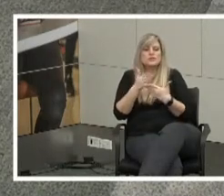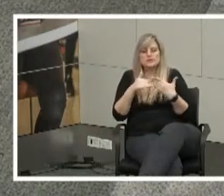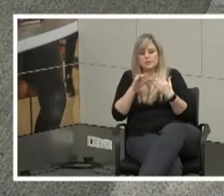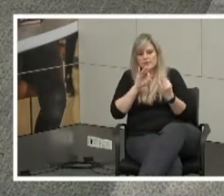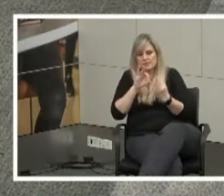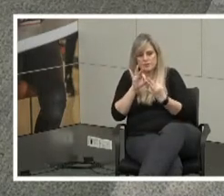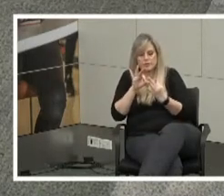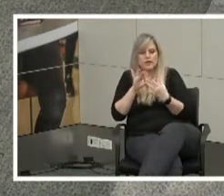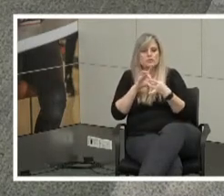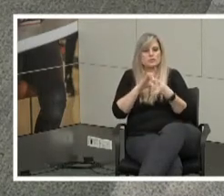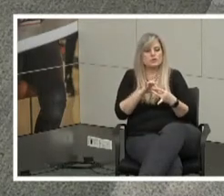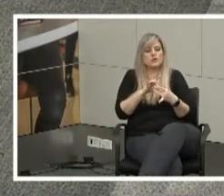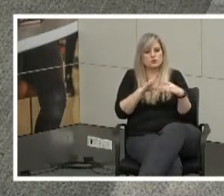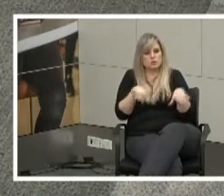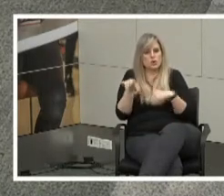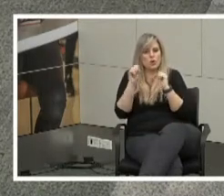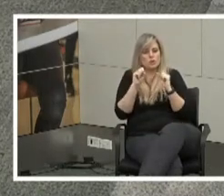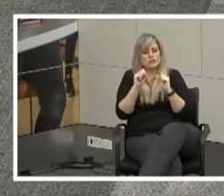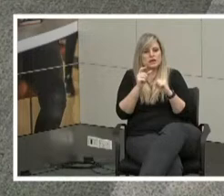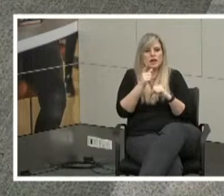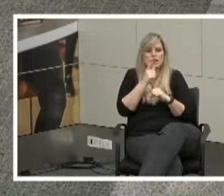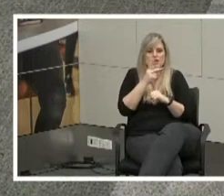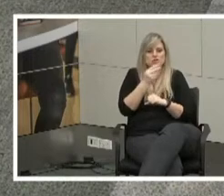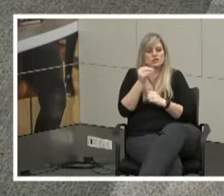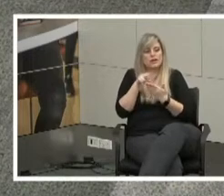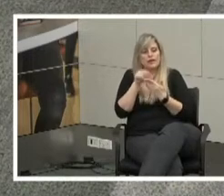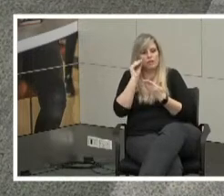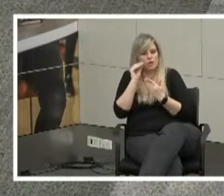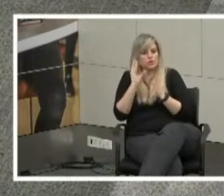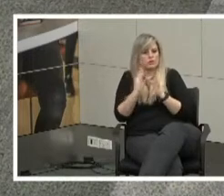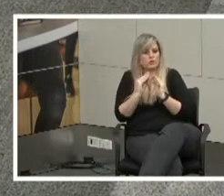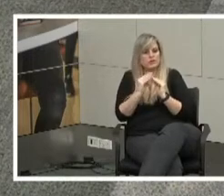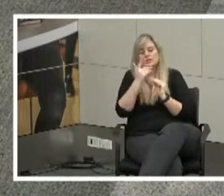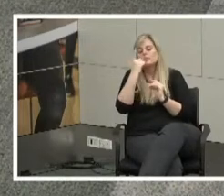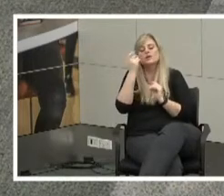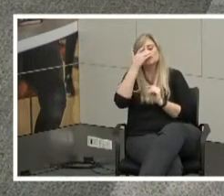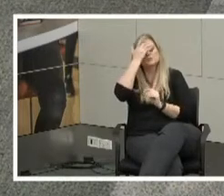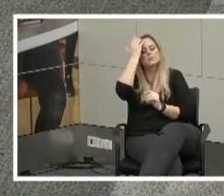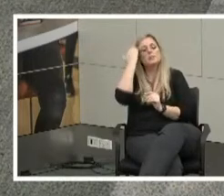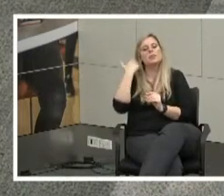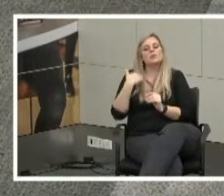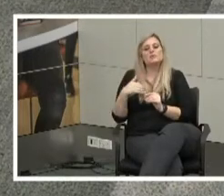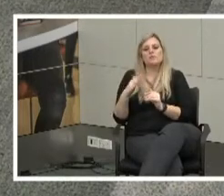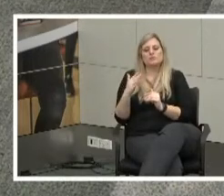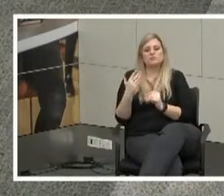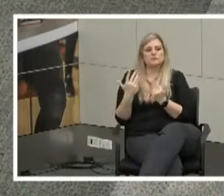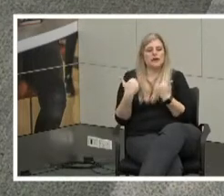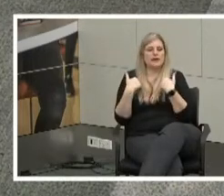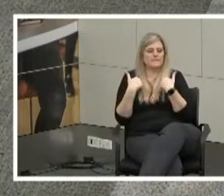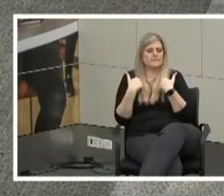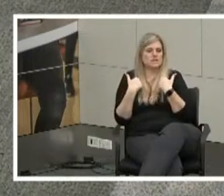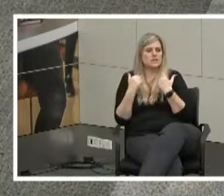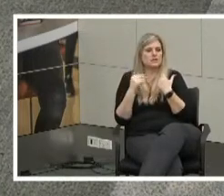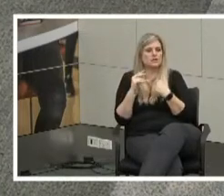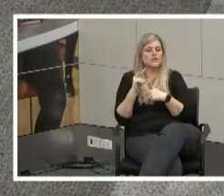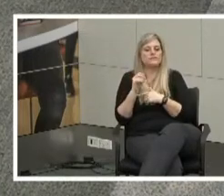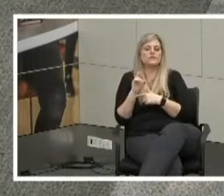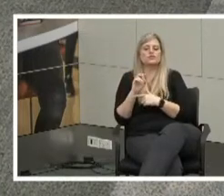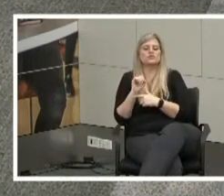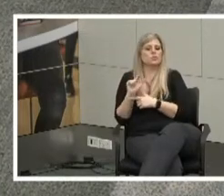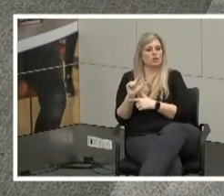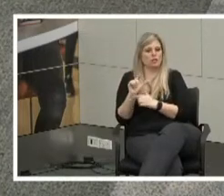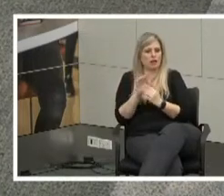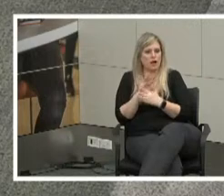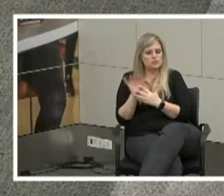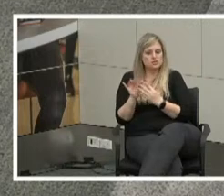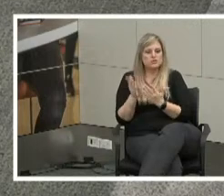is hosting um a lunch and learn because with the um and having a virtual type of